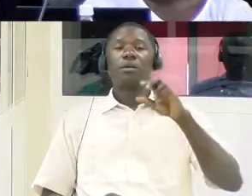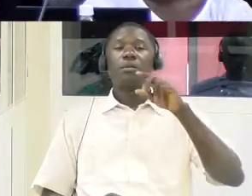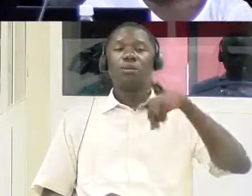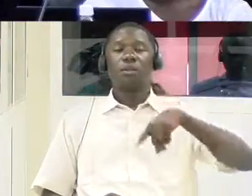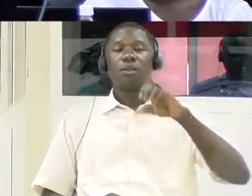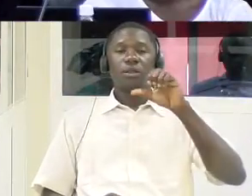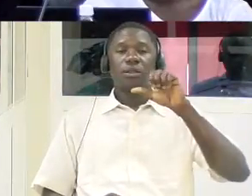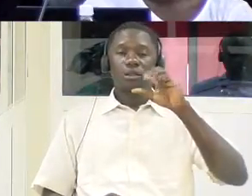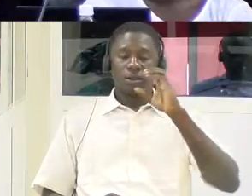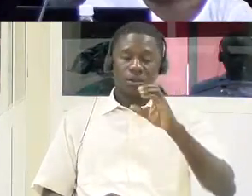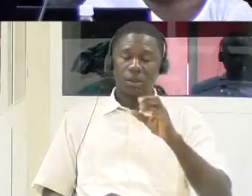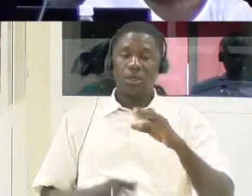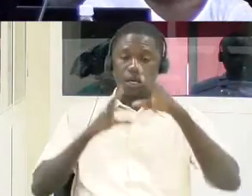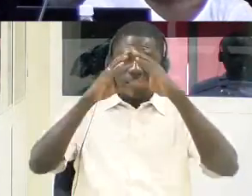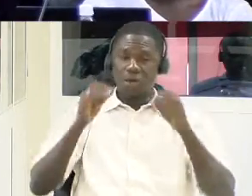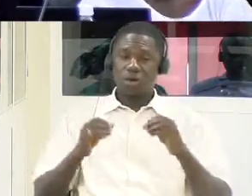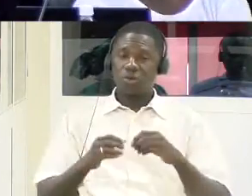the GMPC stations.